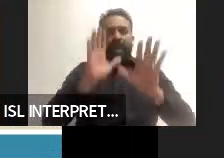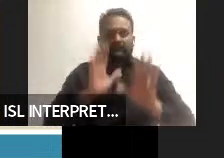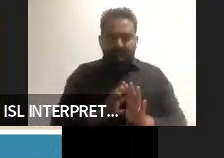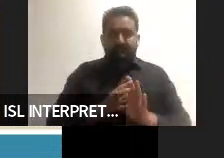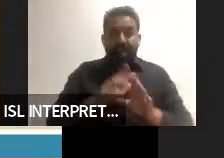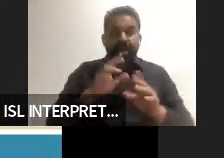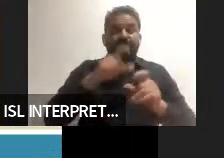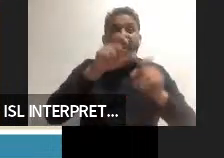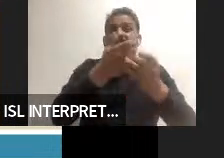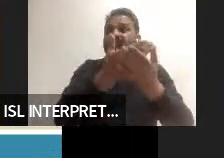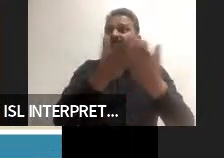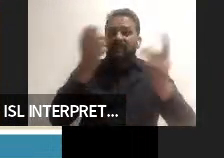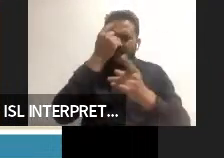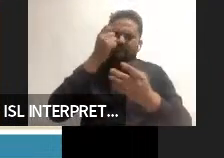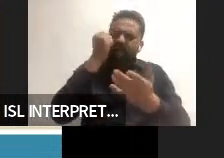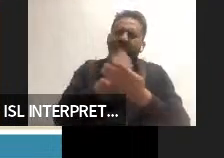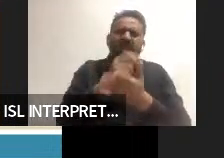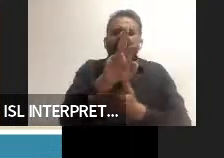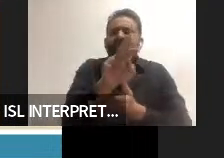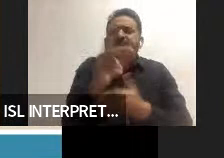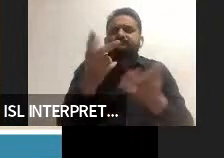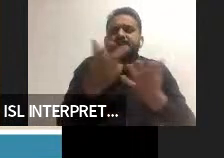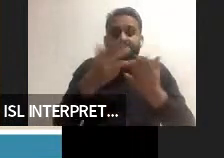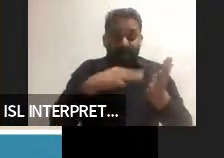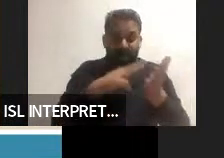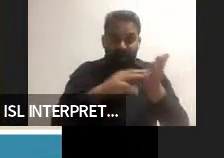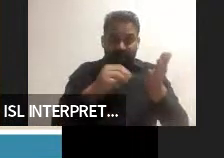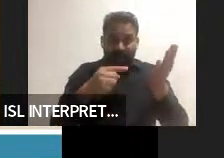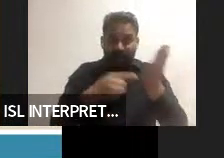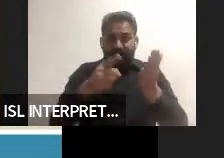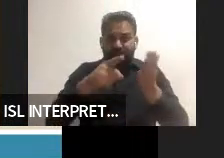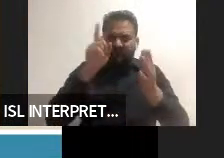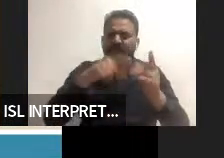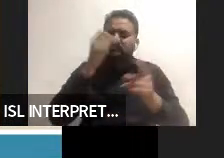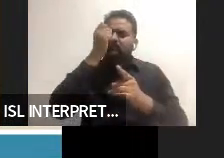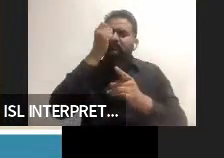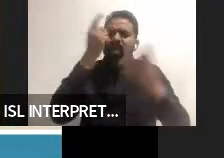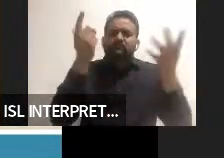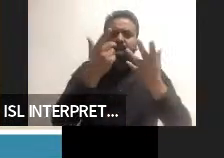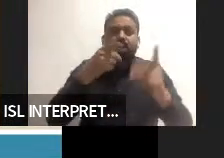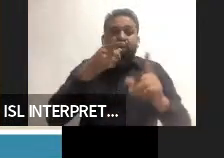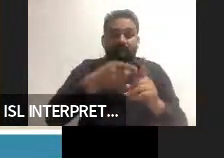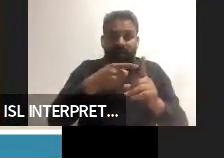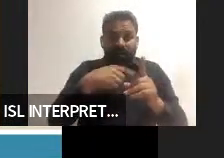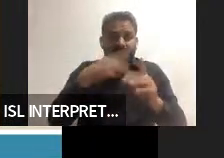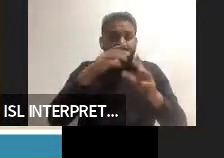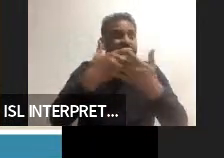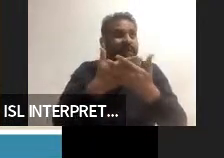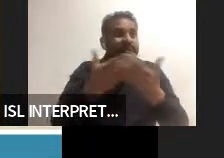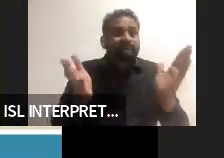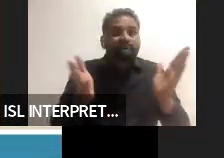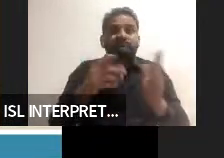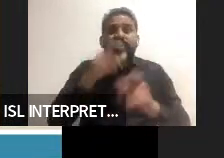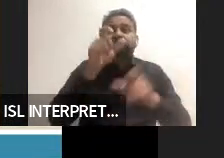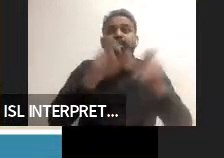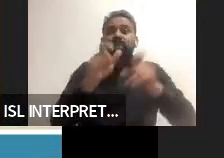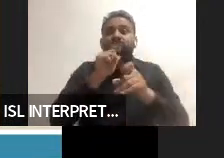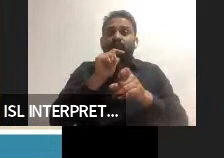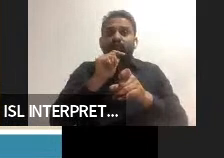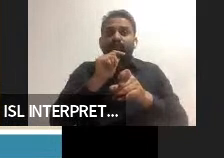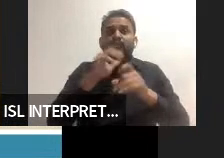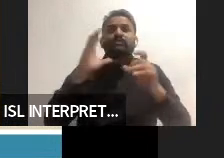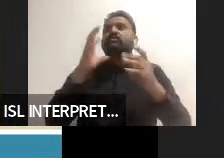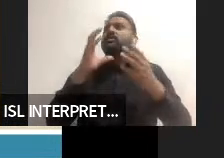everybody can understand, in this mooting context, you should understand that it will be understood by the people from common law